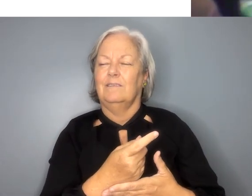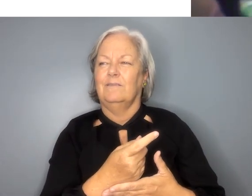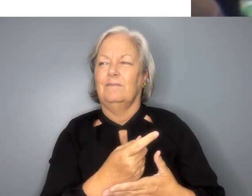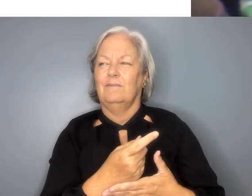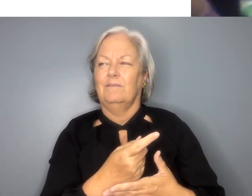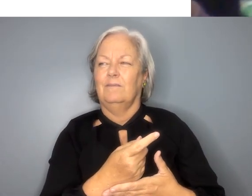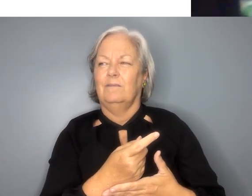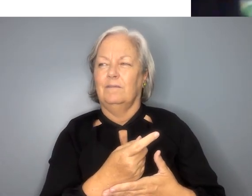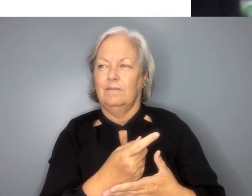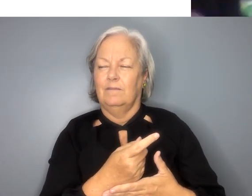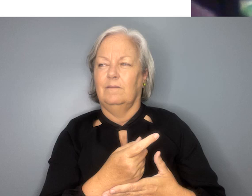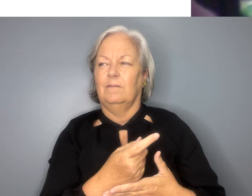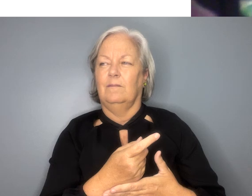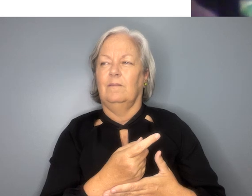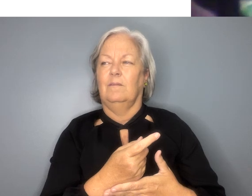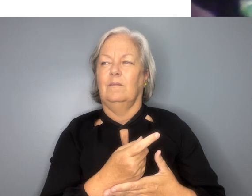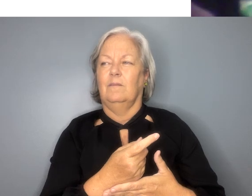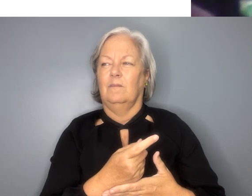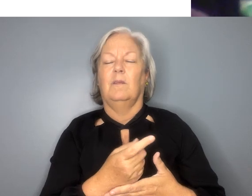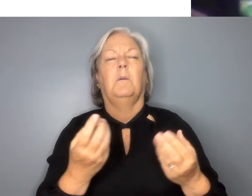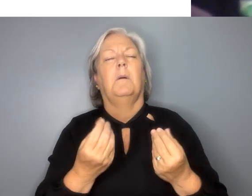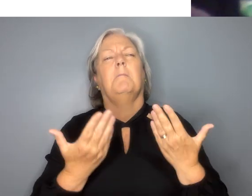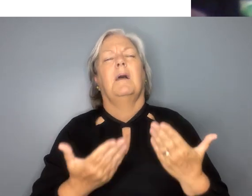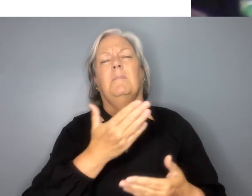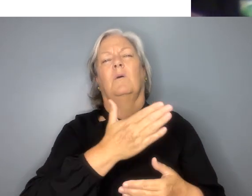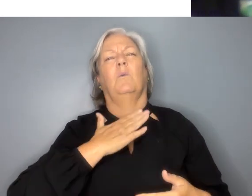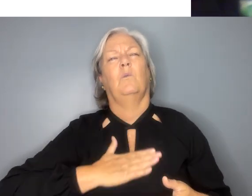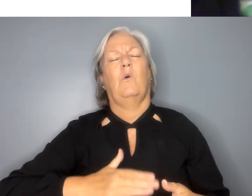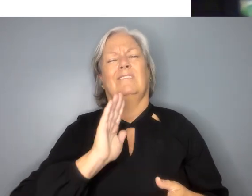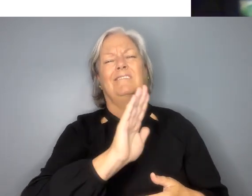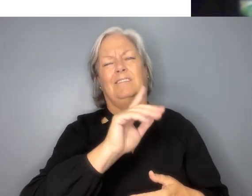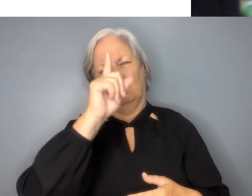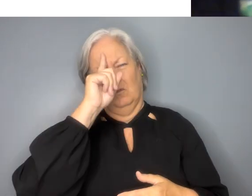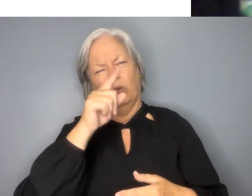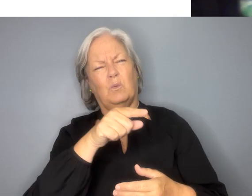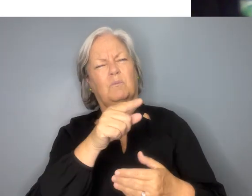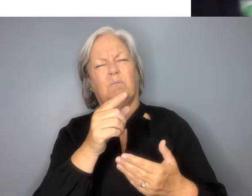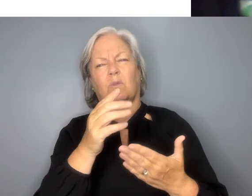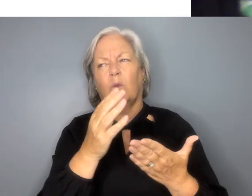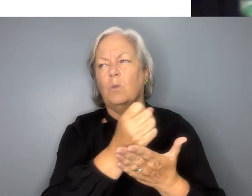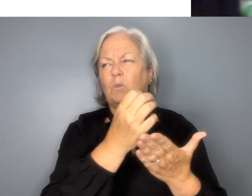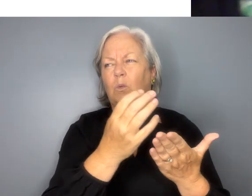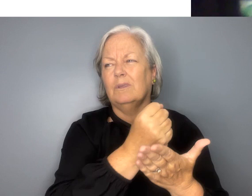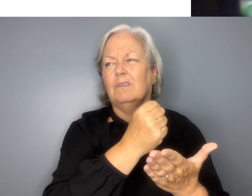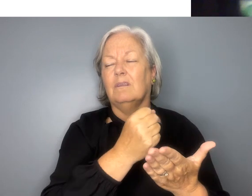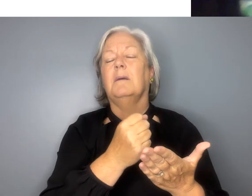wanting to achieve those feminine goals or stereotypes as something that you